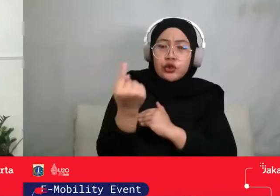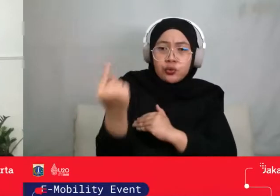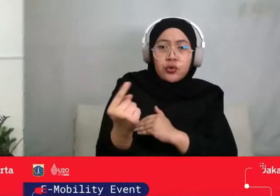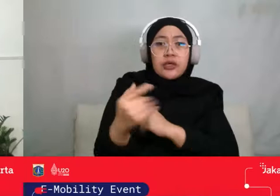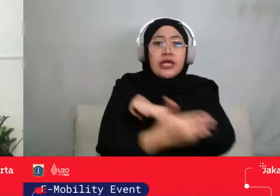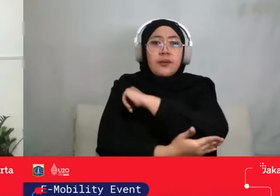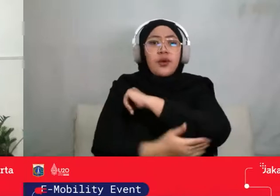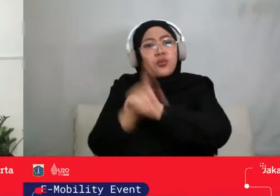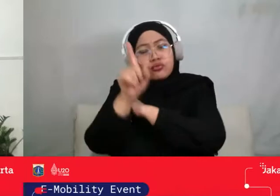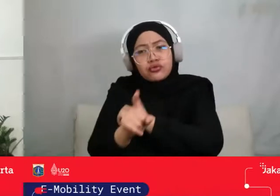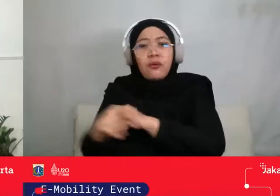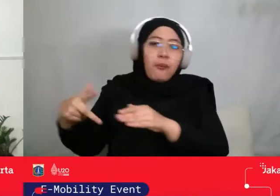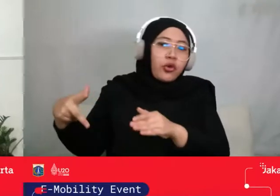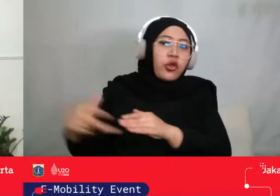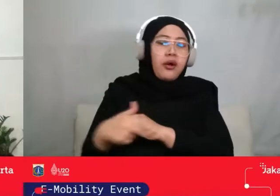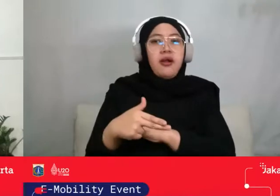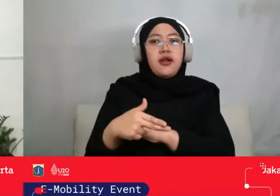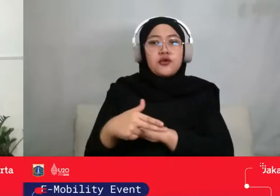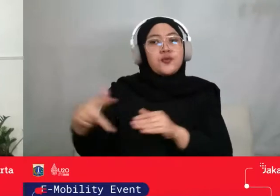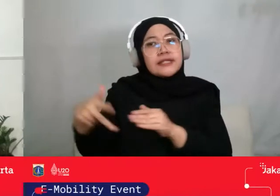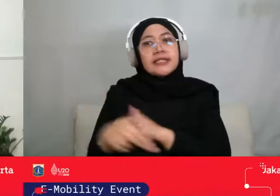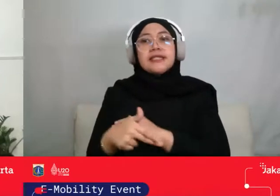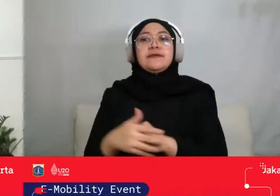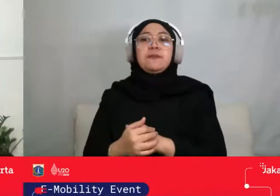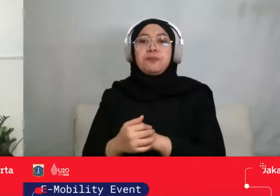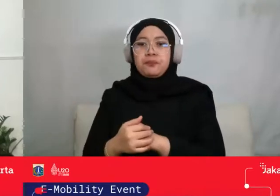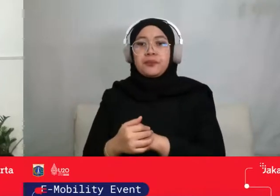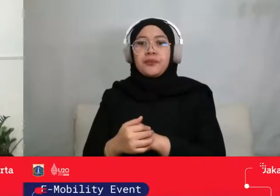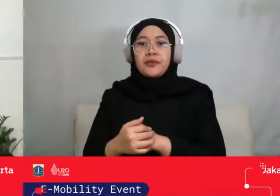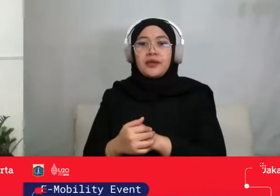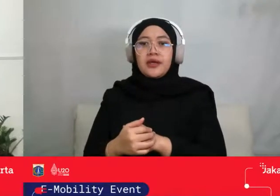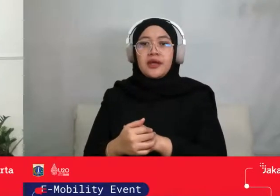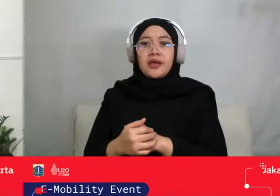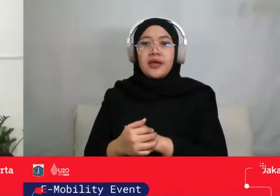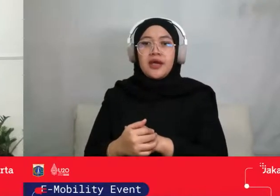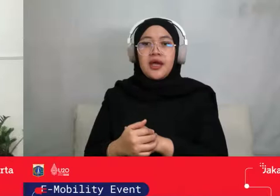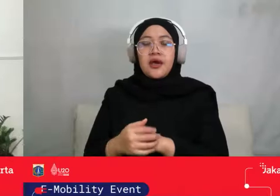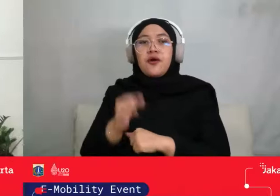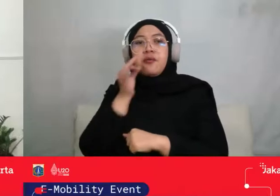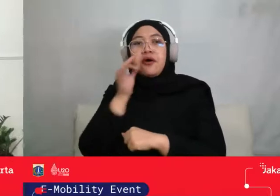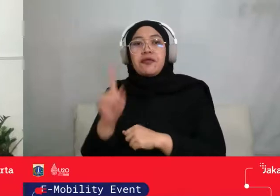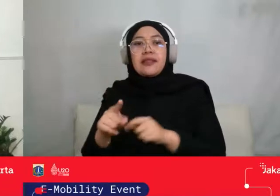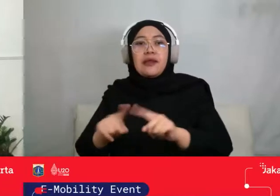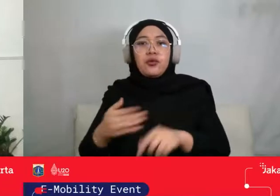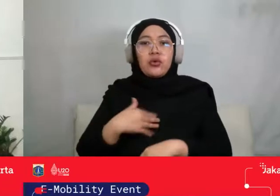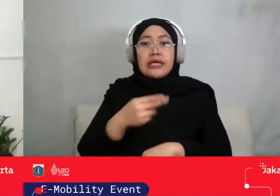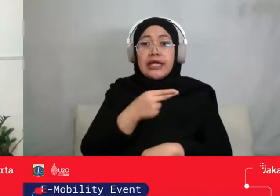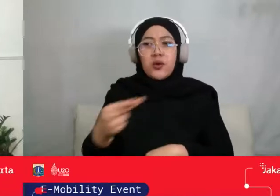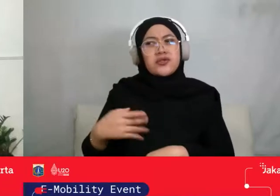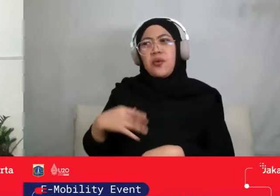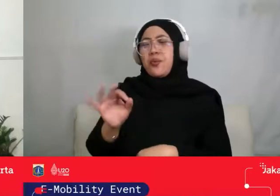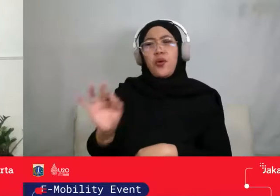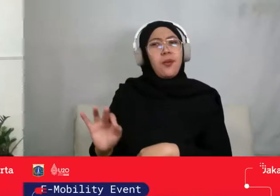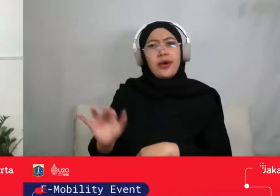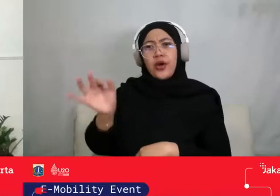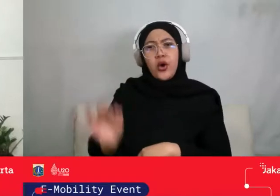So it's the list may be wrong. I know Indonesia, for example, so far doesn't have any subsidy policy for the e-buses. But